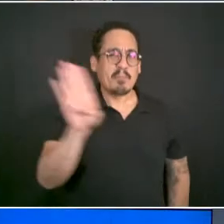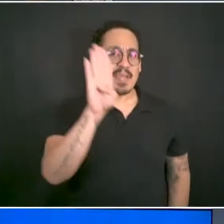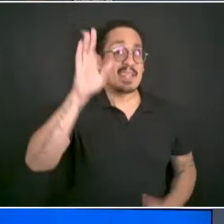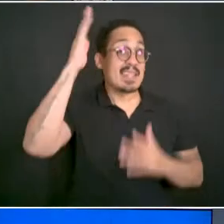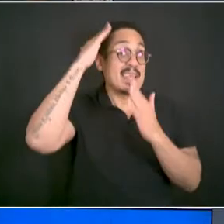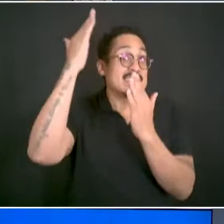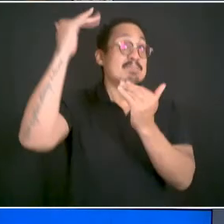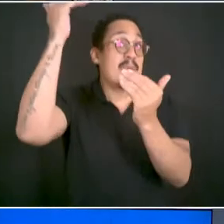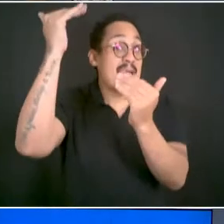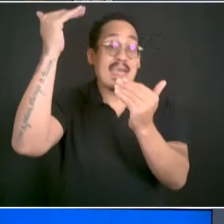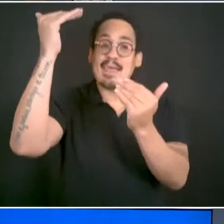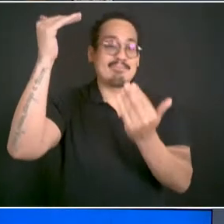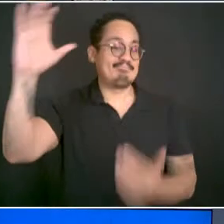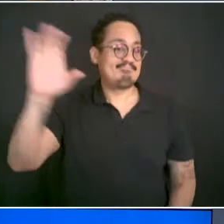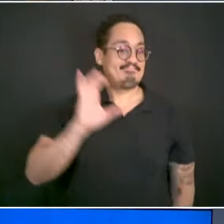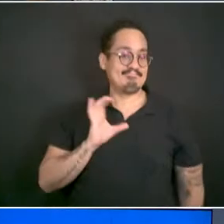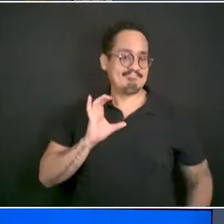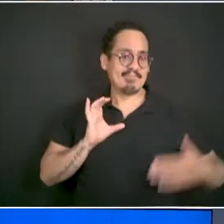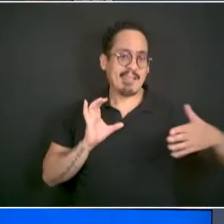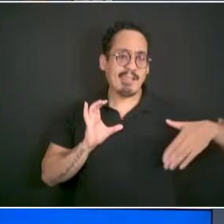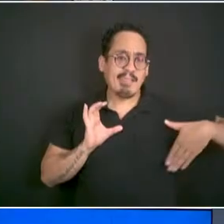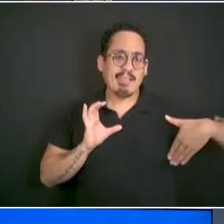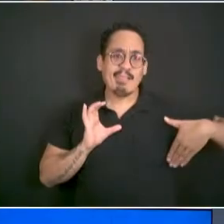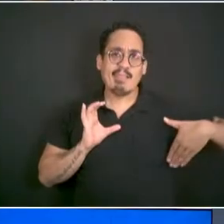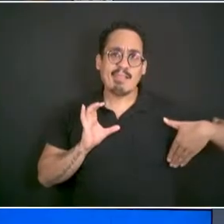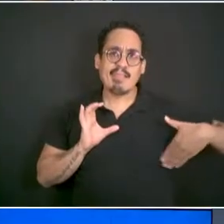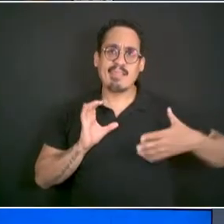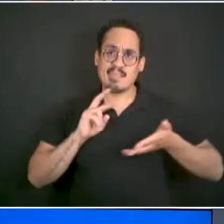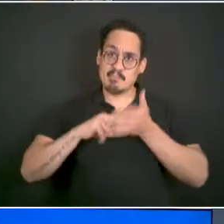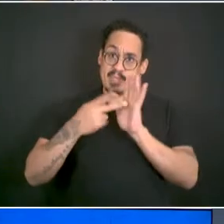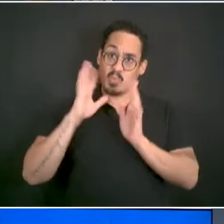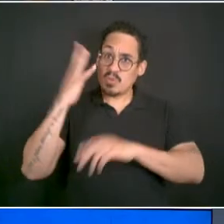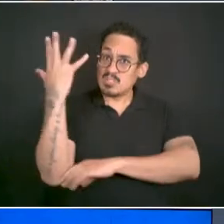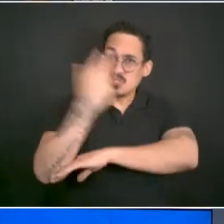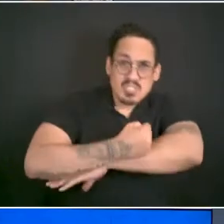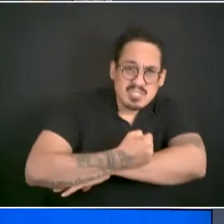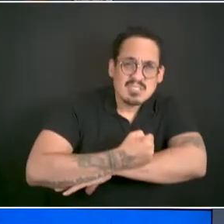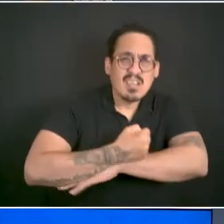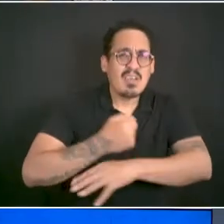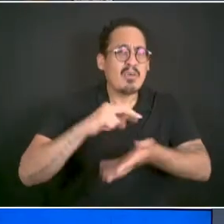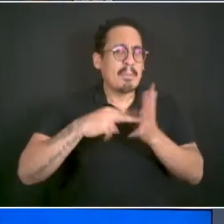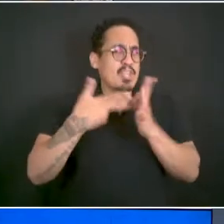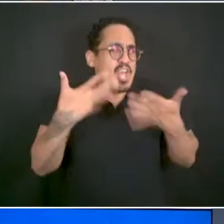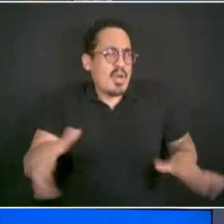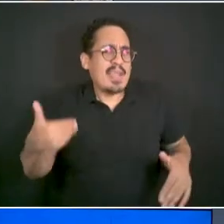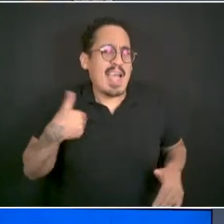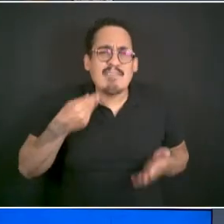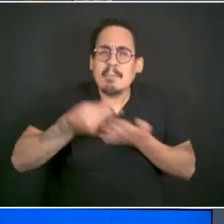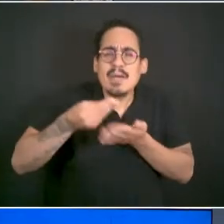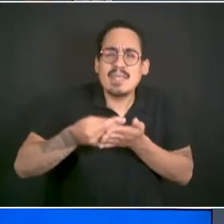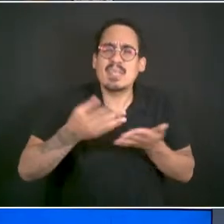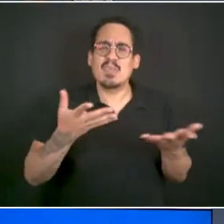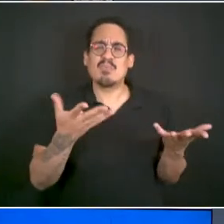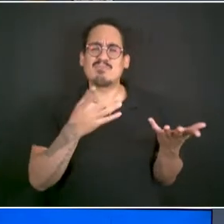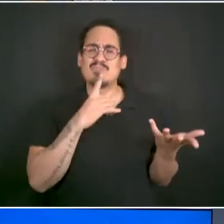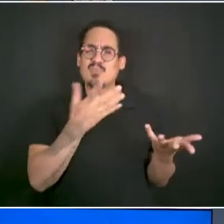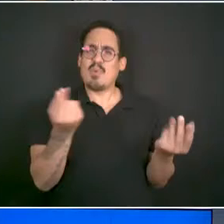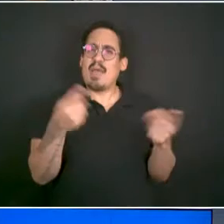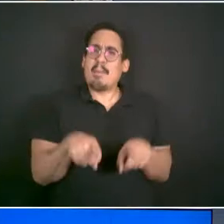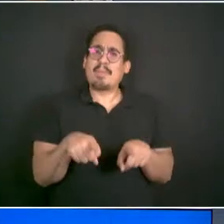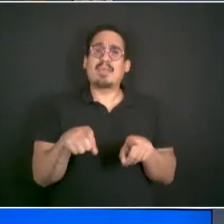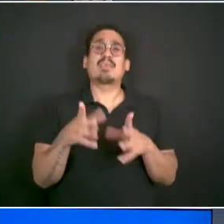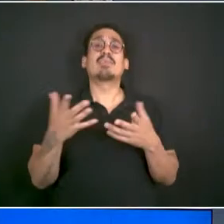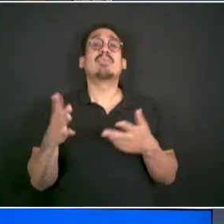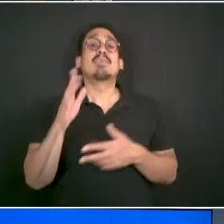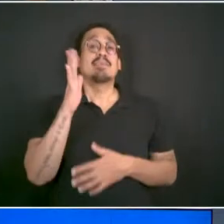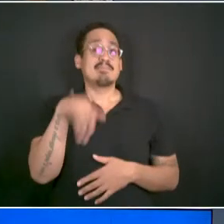that promise, or whatever the negotiation was there? Then staying on migrants, yesterday the Supreme Court ruled that TPS for Venezuelans would end.